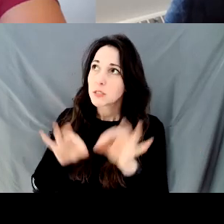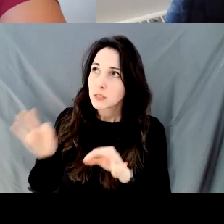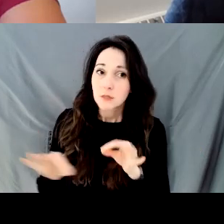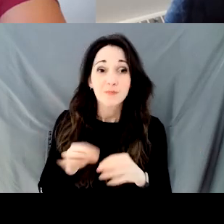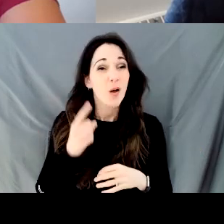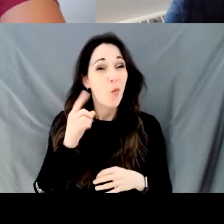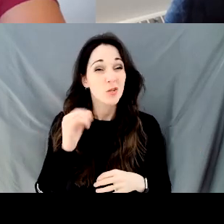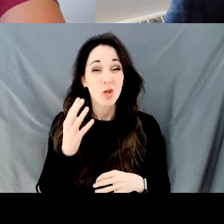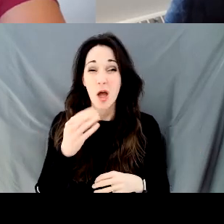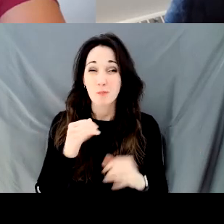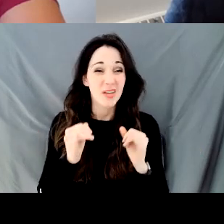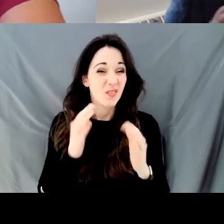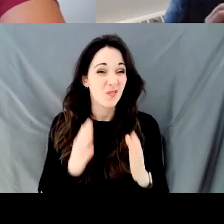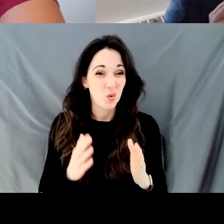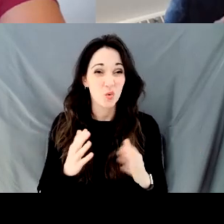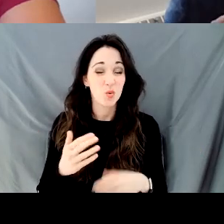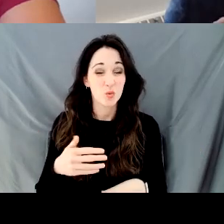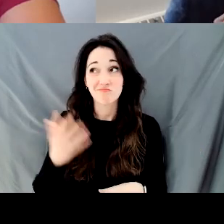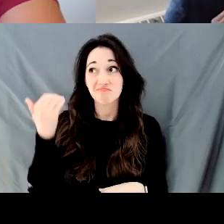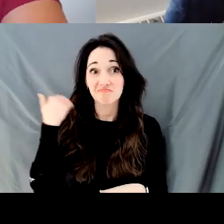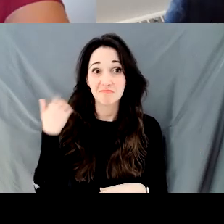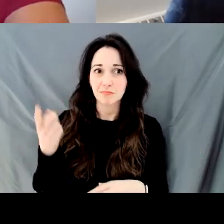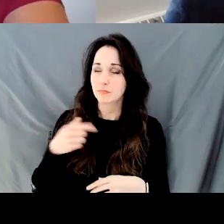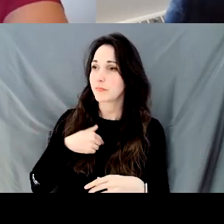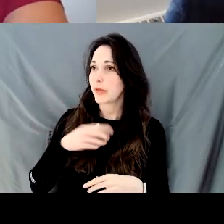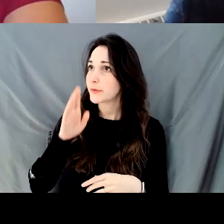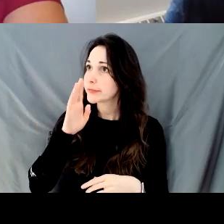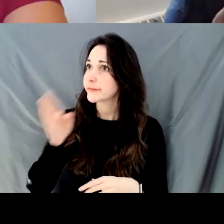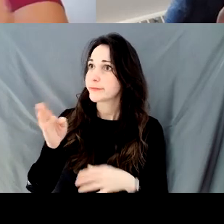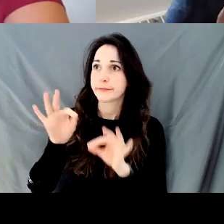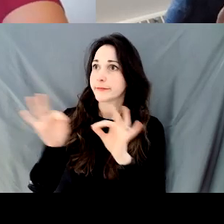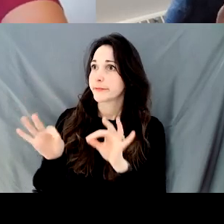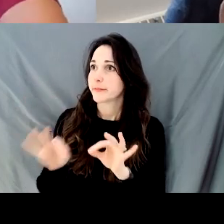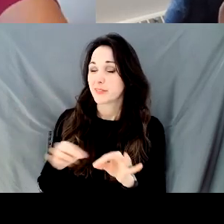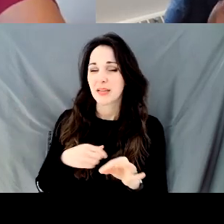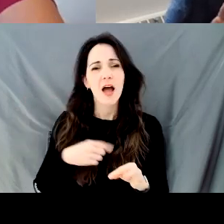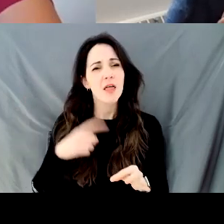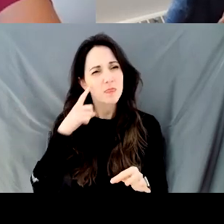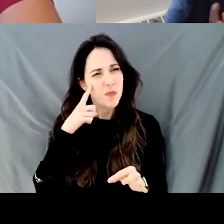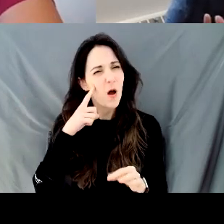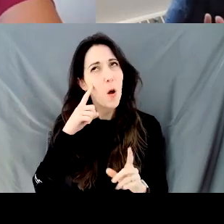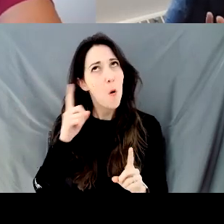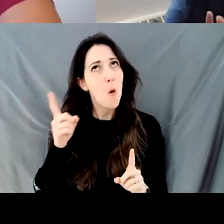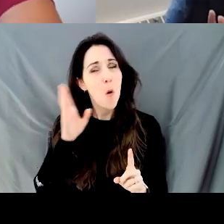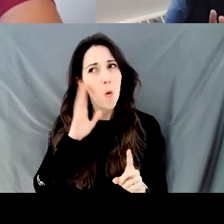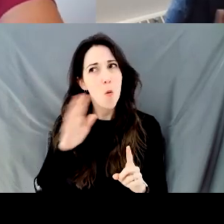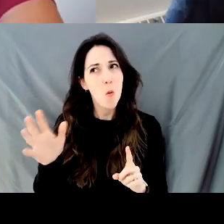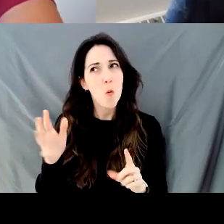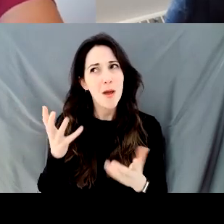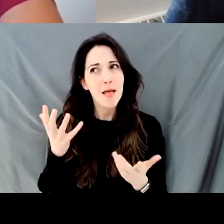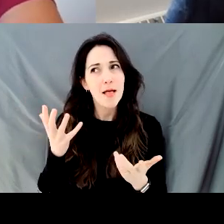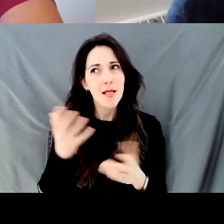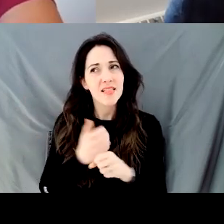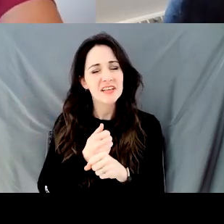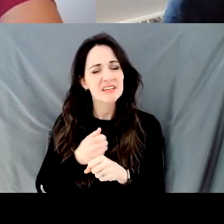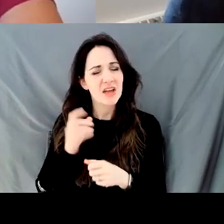upfront with it, and I was kind of like a shoo-in, and I was pretty sure that I was getting the job, and I know it changed after I was transparent